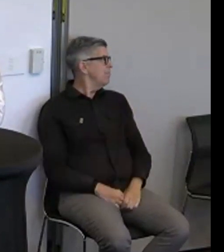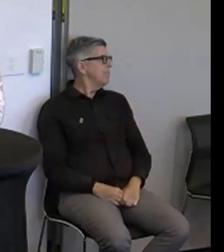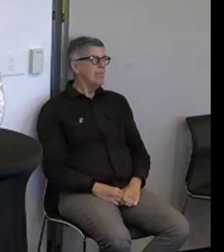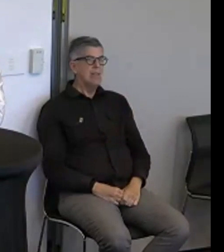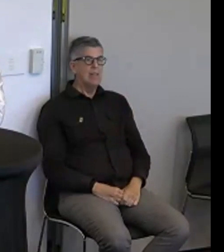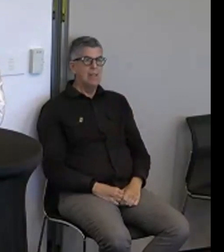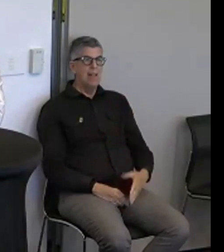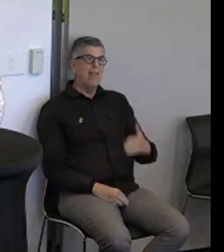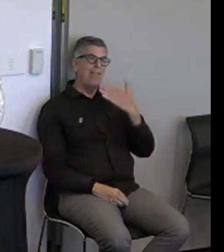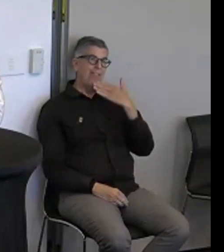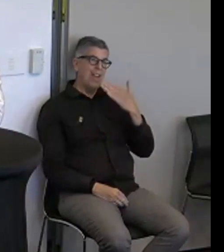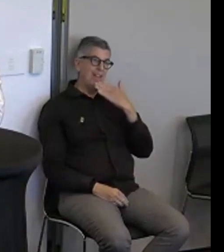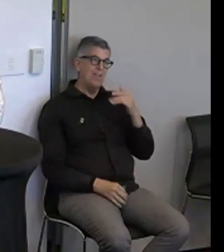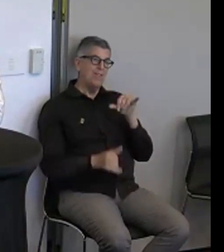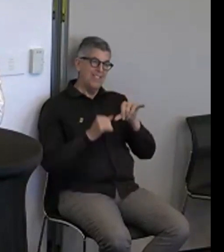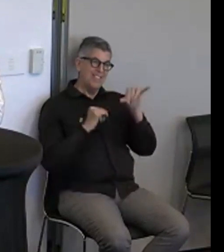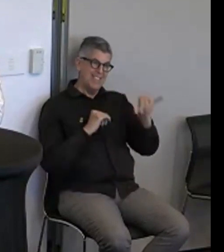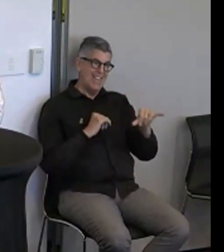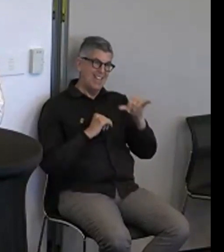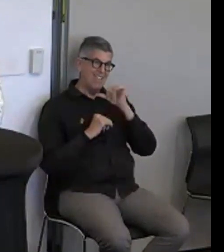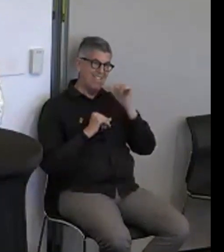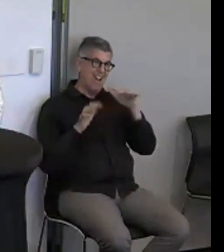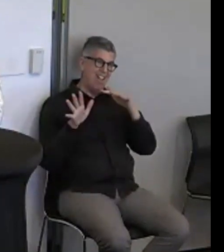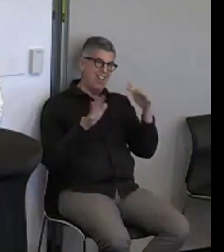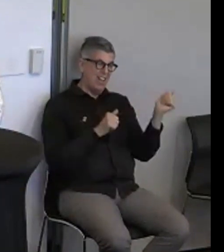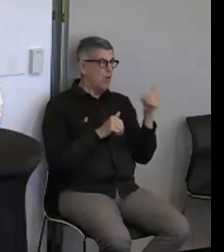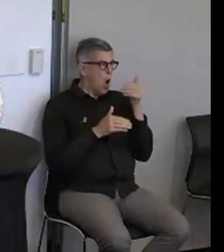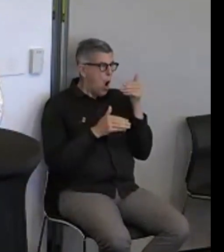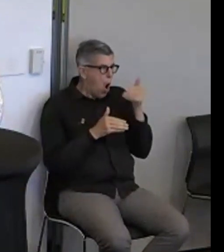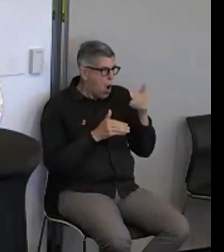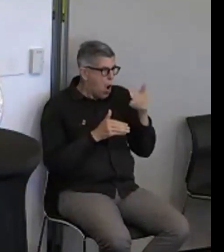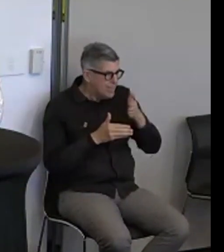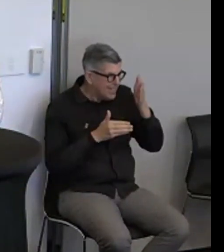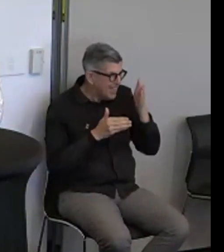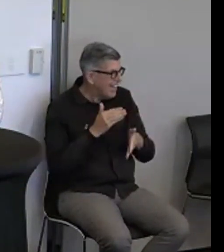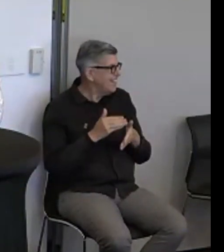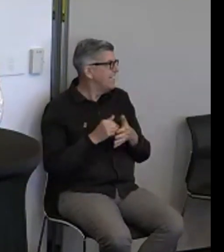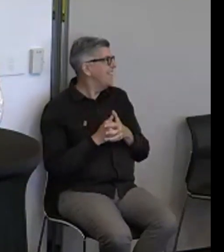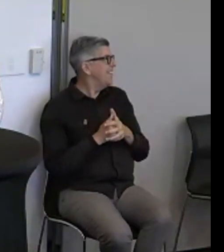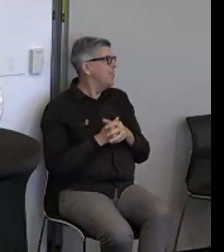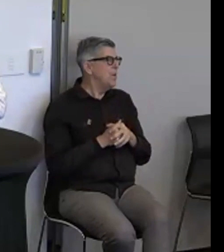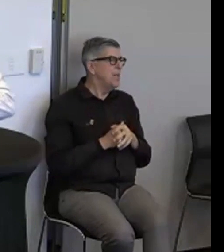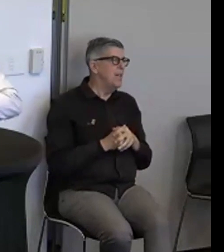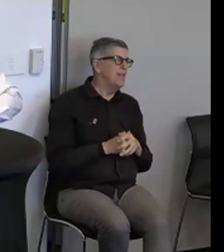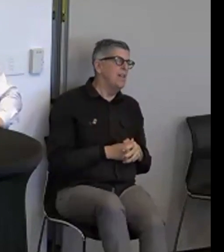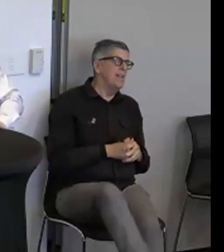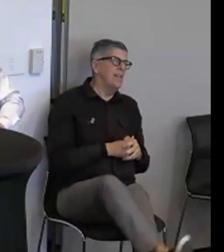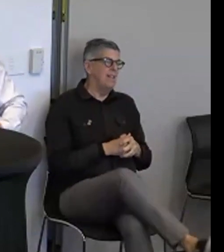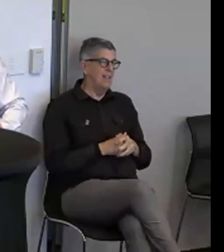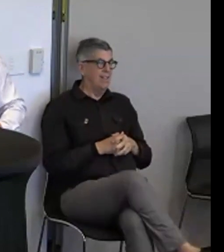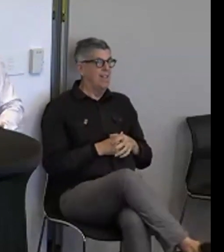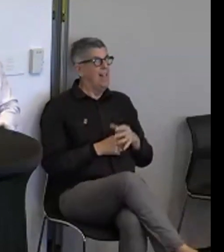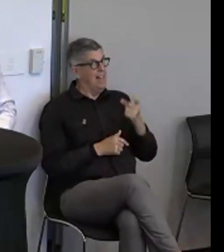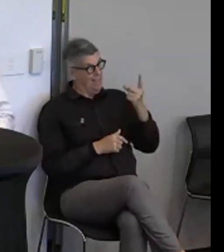Thank you all for staying and not leaving yet. We're almost there at the end, so hopefully we can This just. is going to be the most exciting